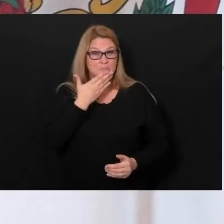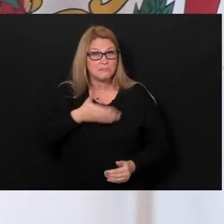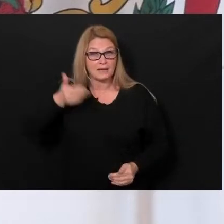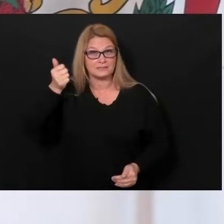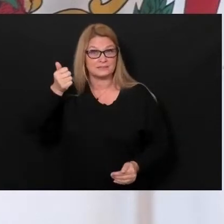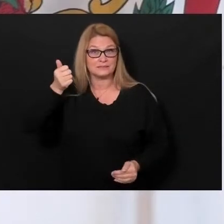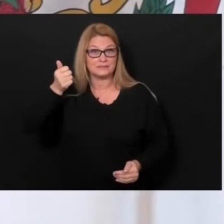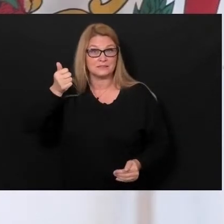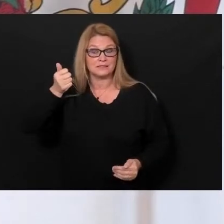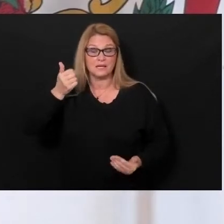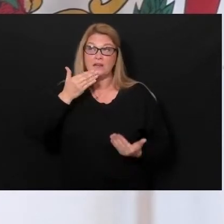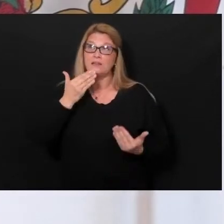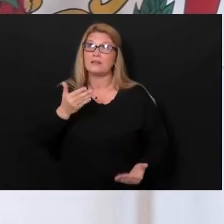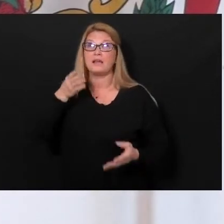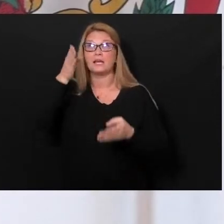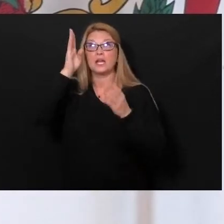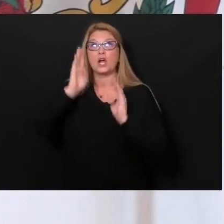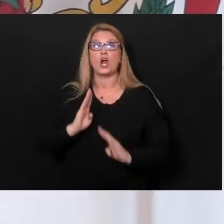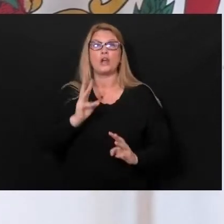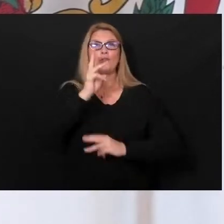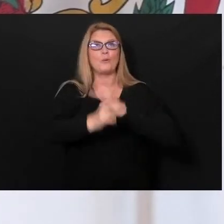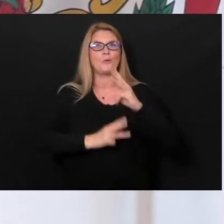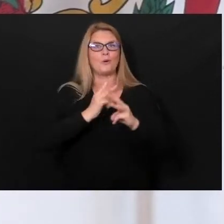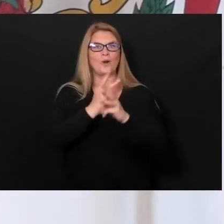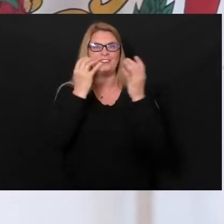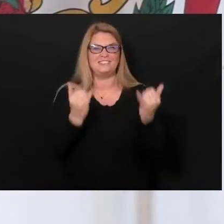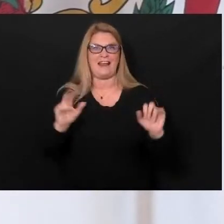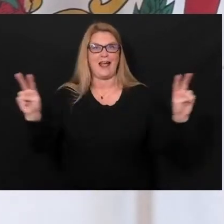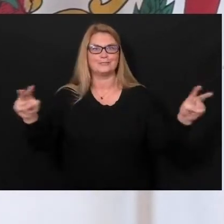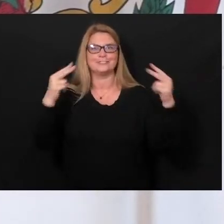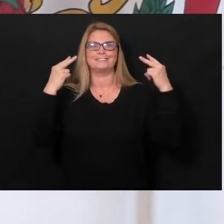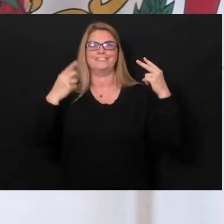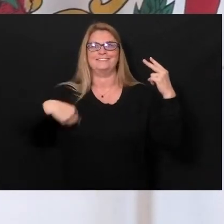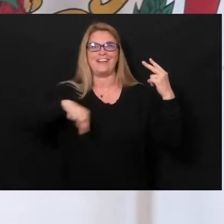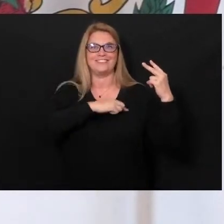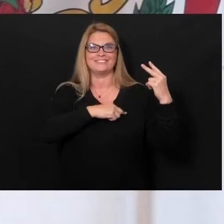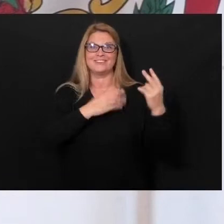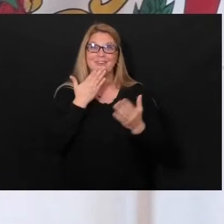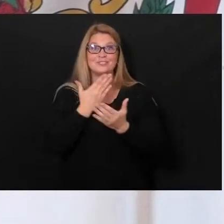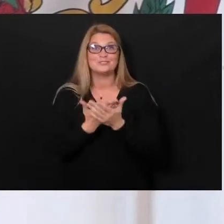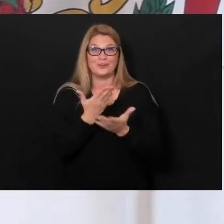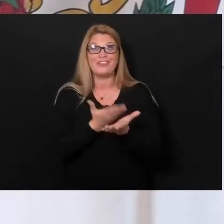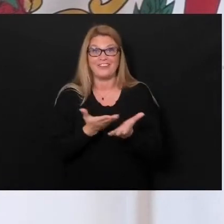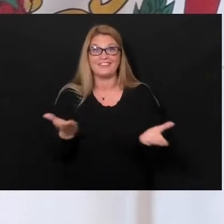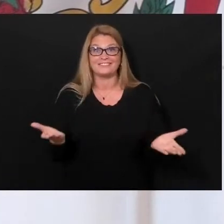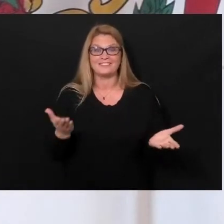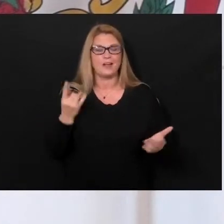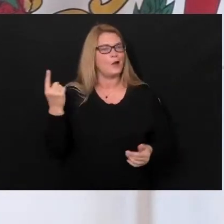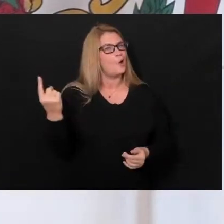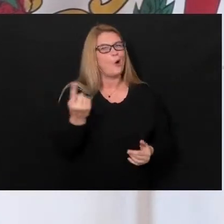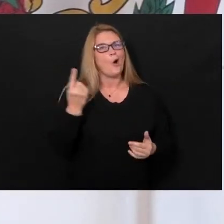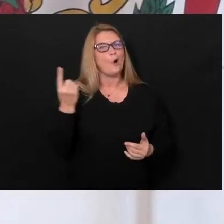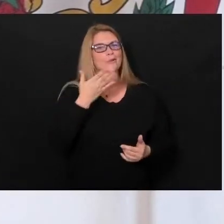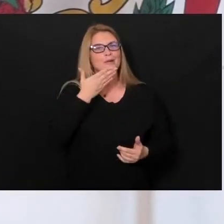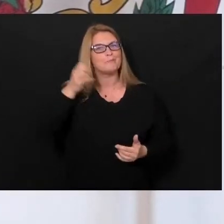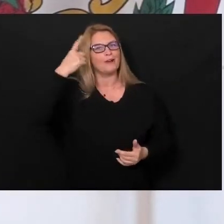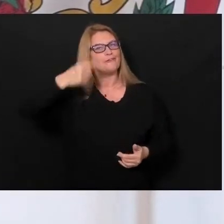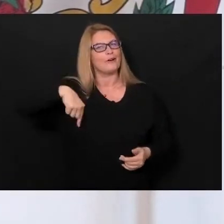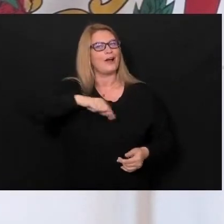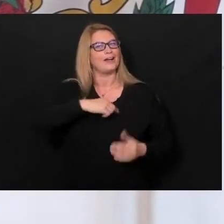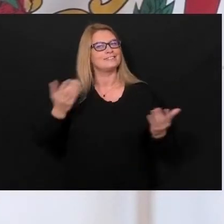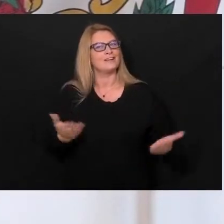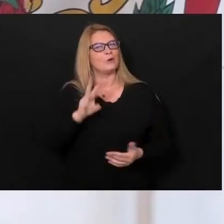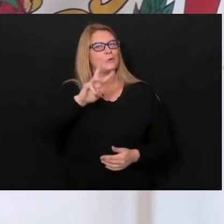and thank God, the world's seeing it. The world's seeing it, and that's good stuff. And it'll only make things better for us in West Virginia.